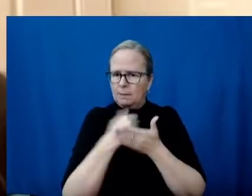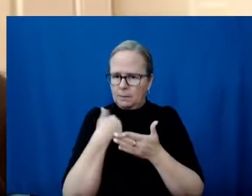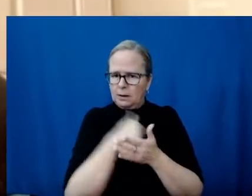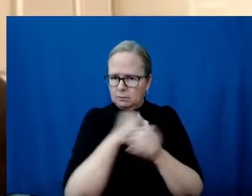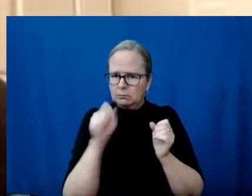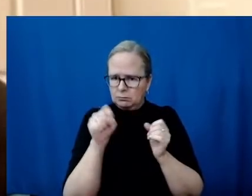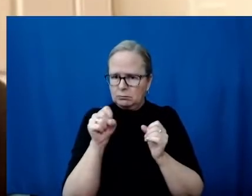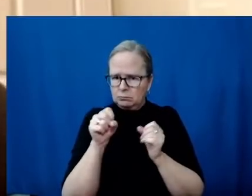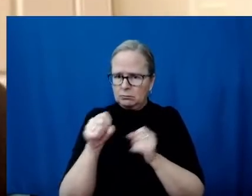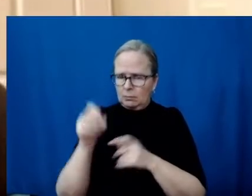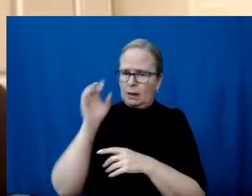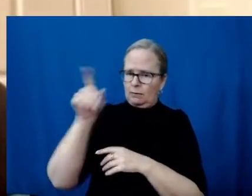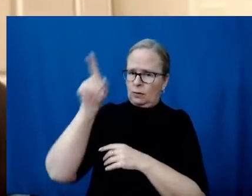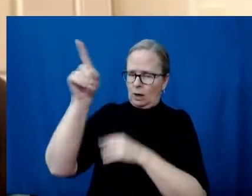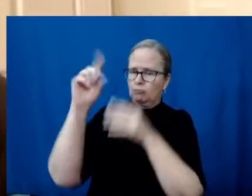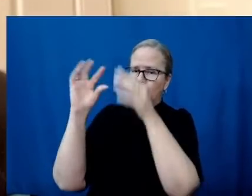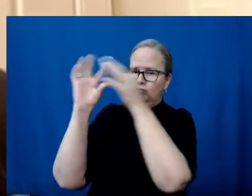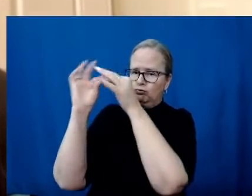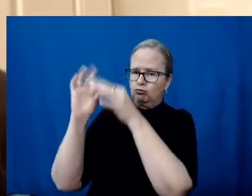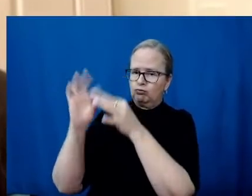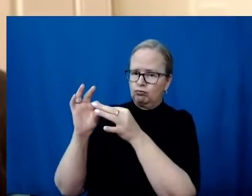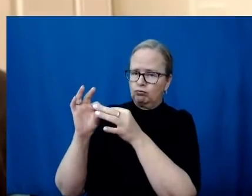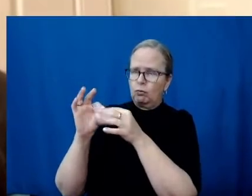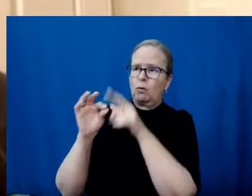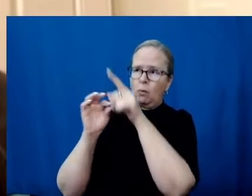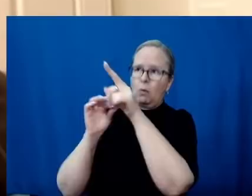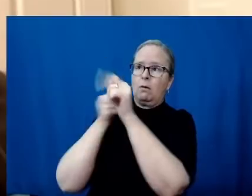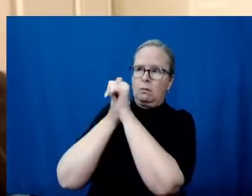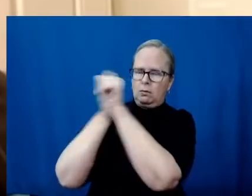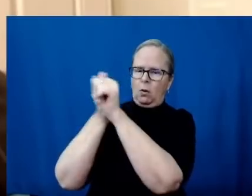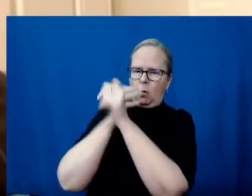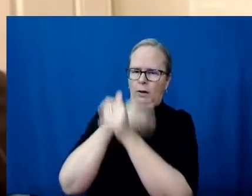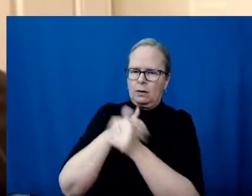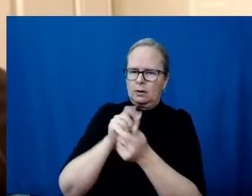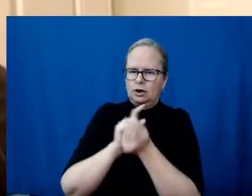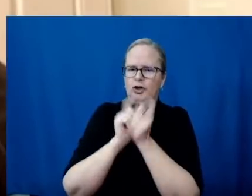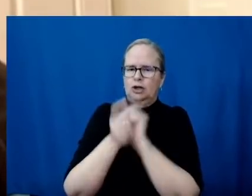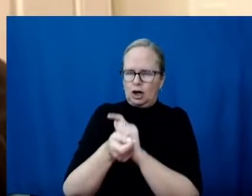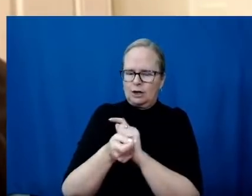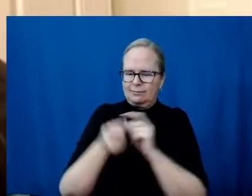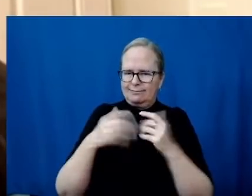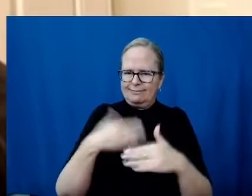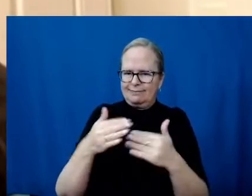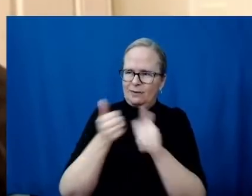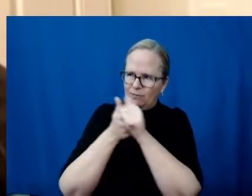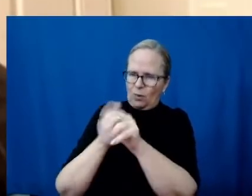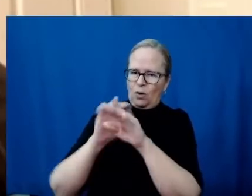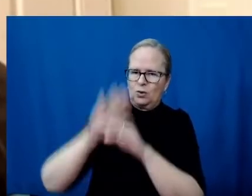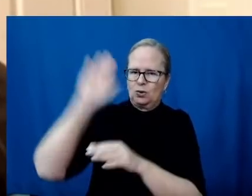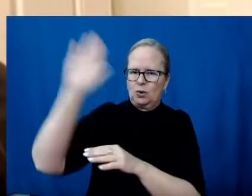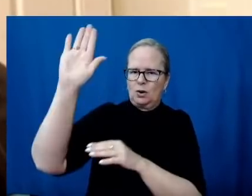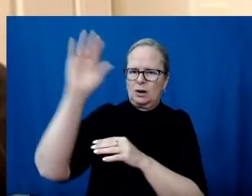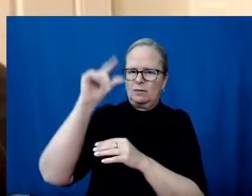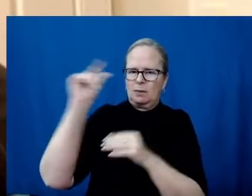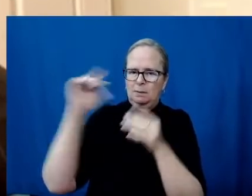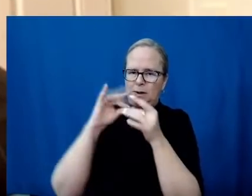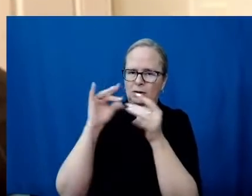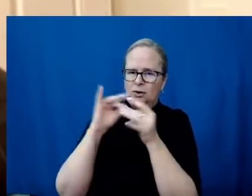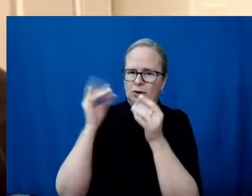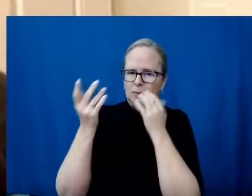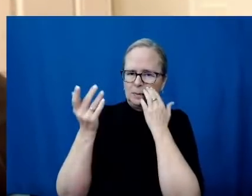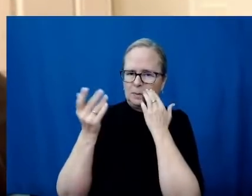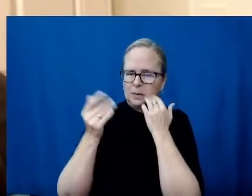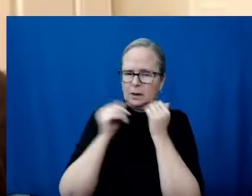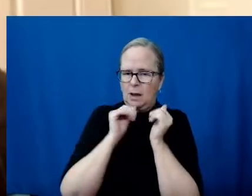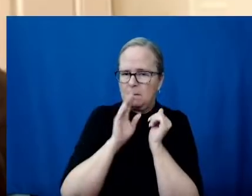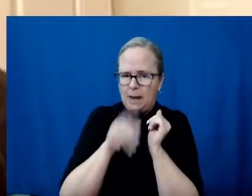then signaling that people change behaviors based on that. Not that they're bad or they intend to do harm or get Omicron